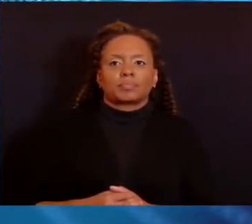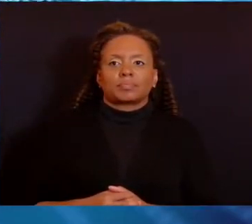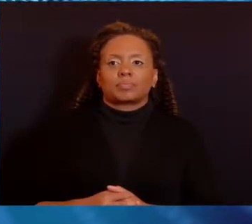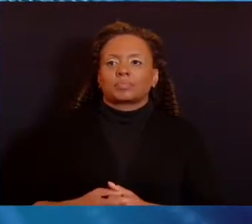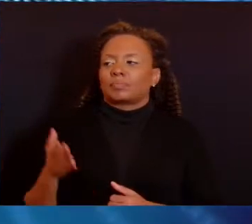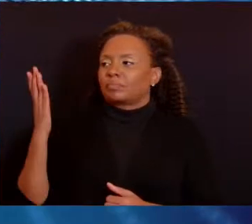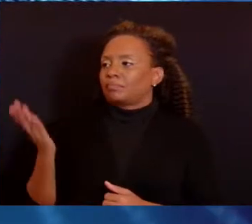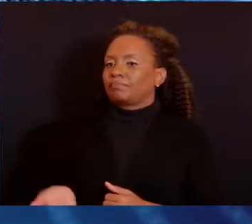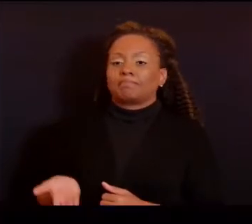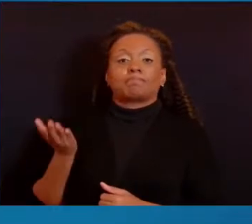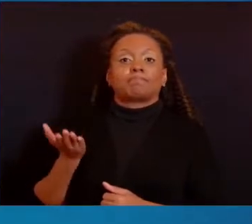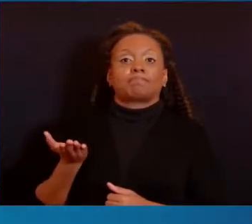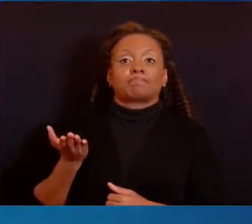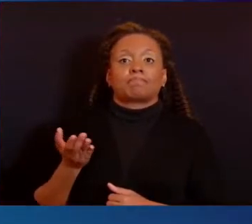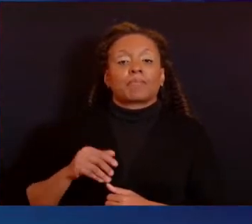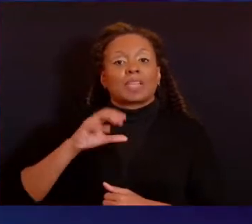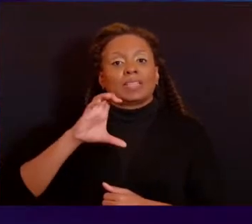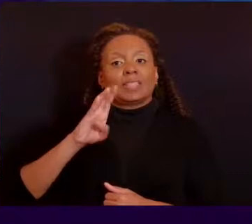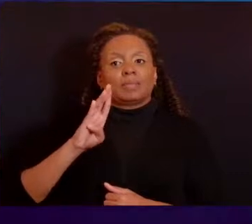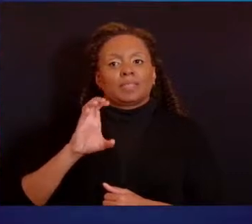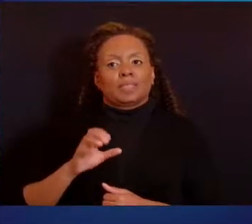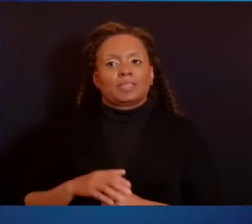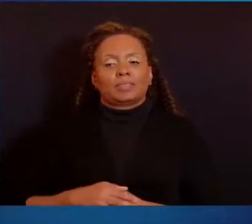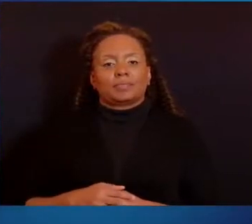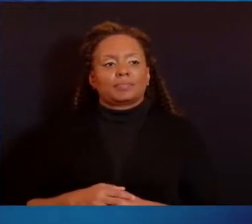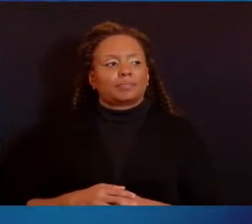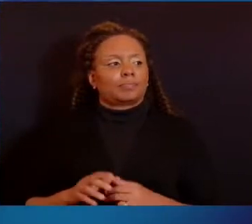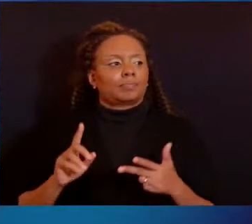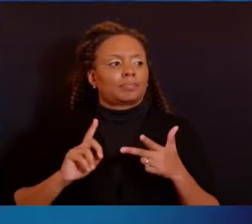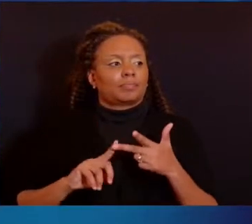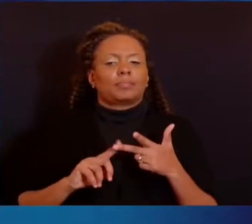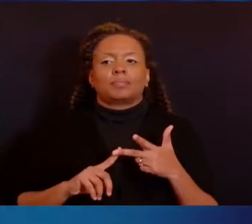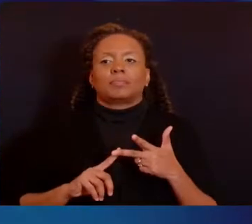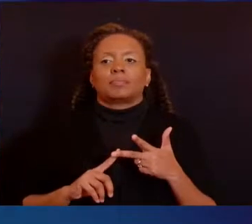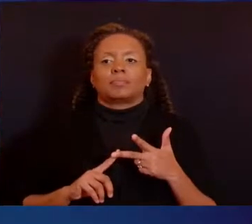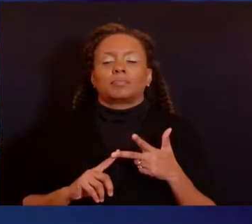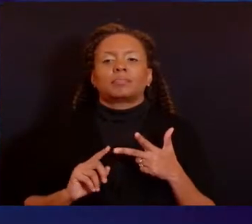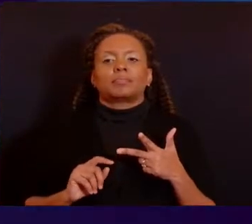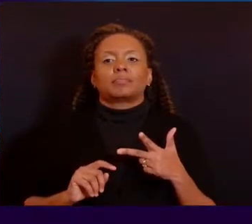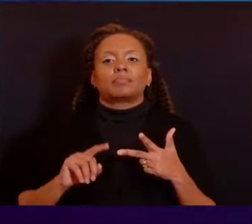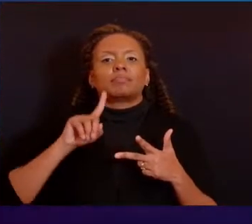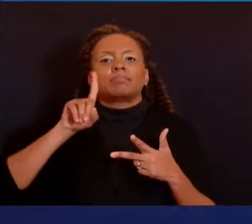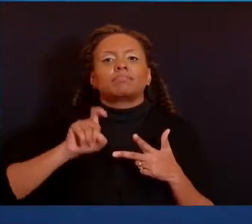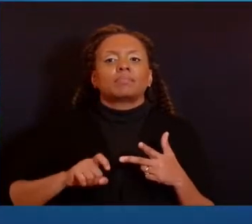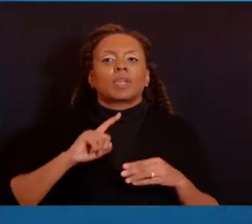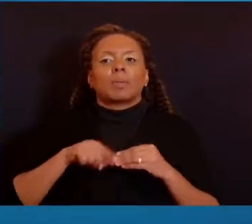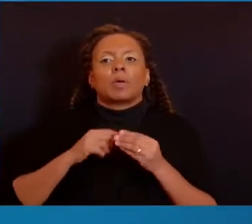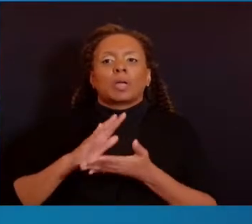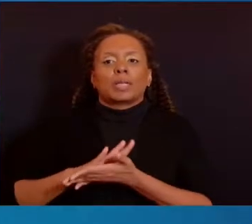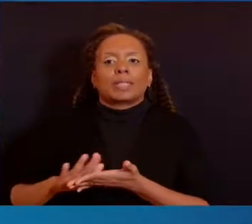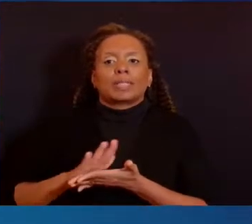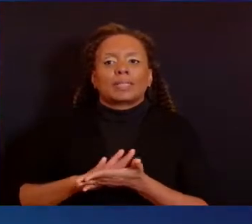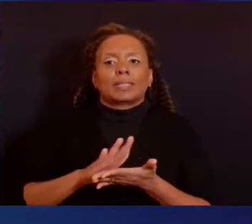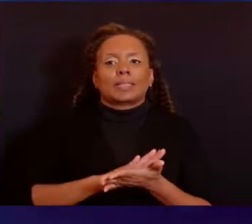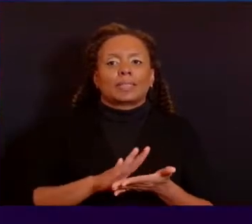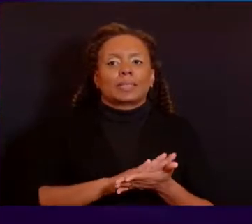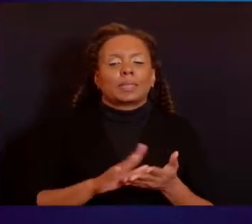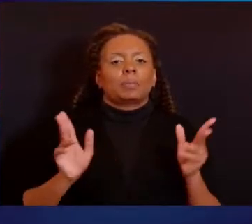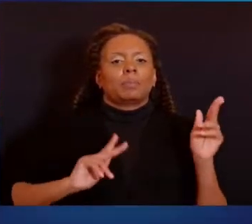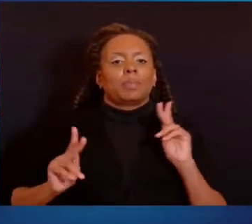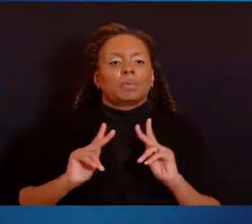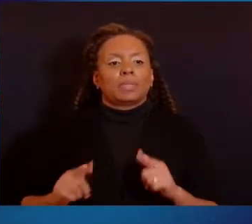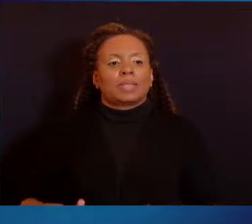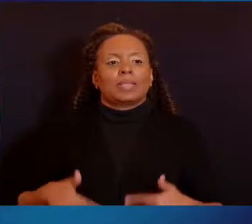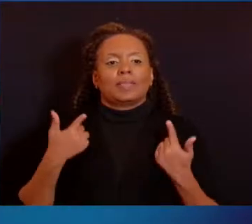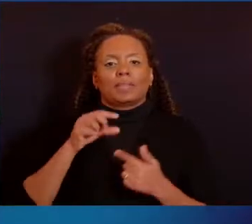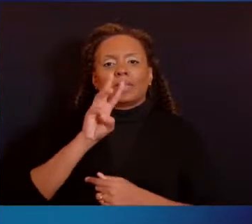Ryan Broom here, CBC News. Minister Gooding-Edghill, just a question on the cleanup process. I have questions here from Melvin Hill and St.